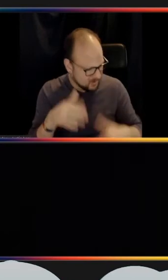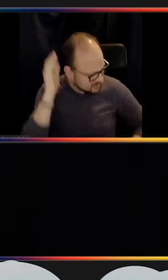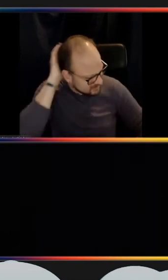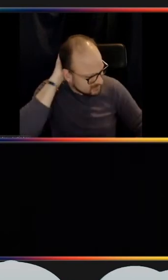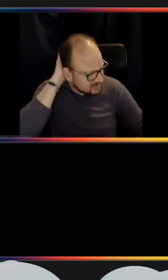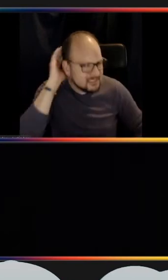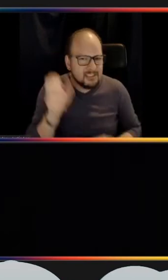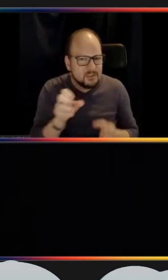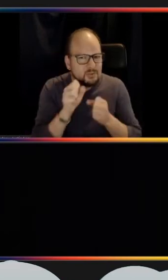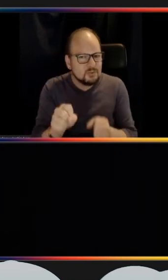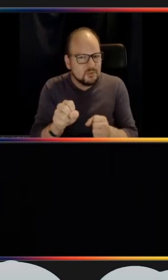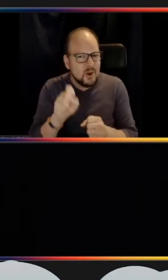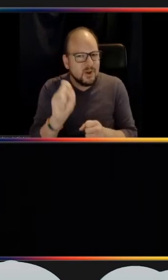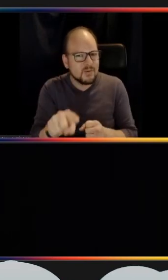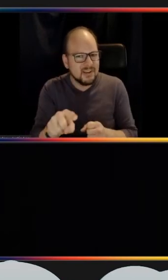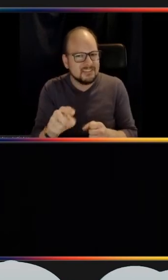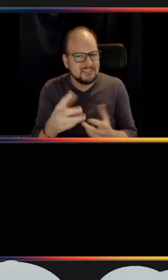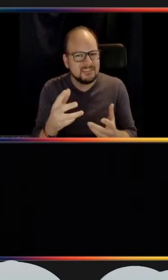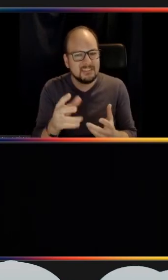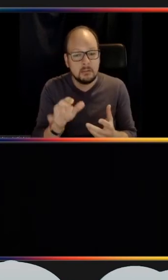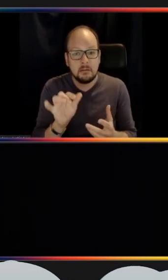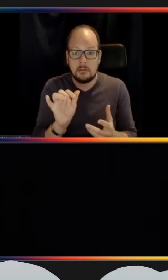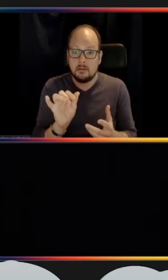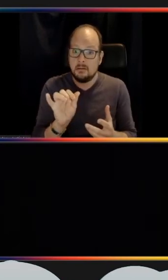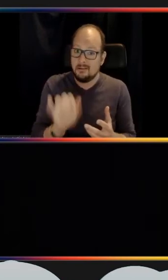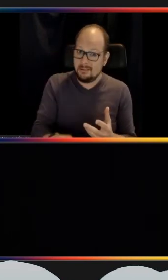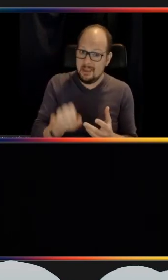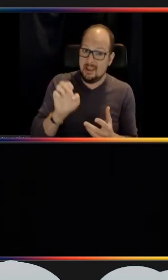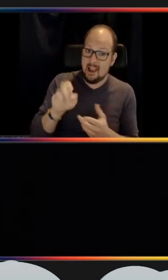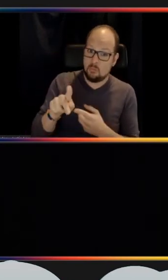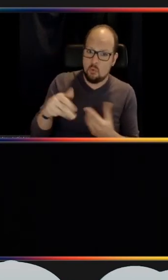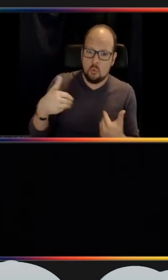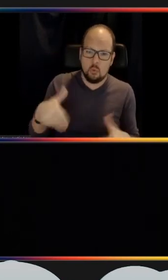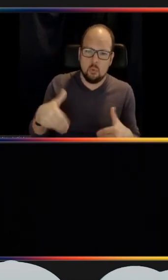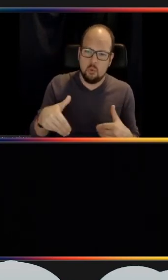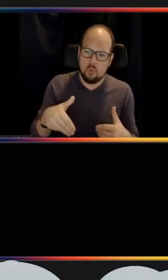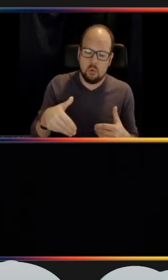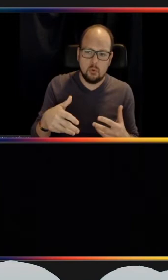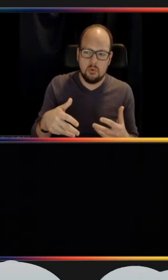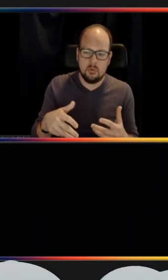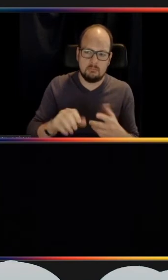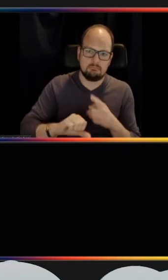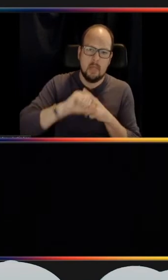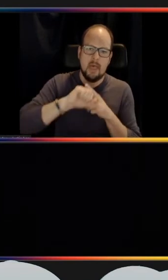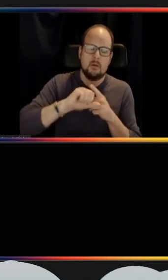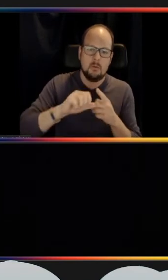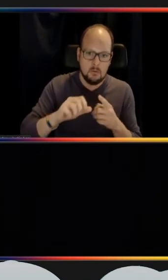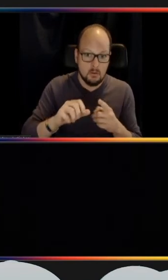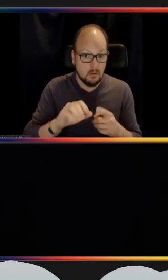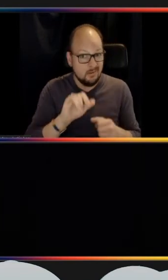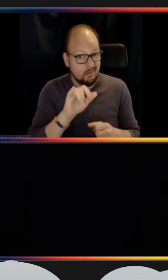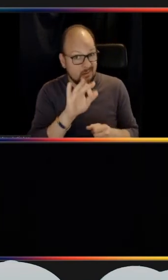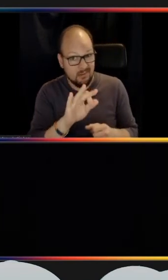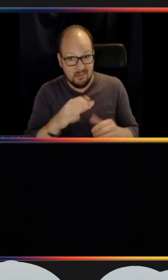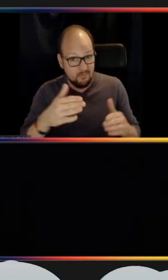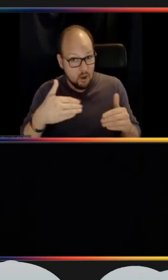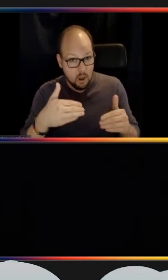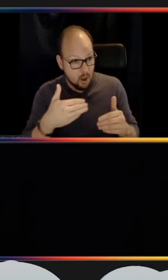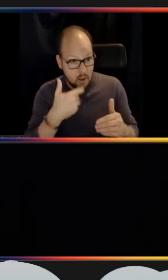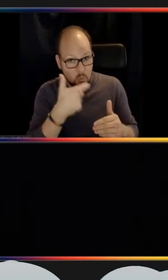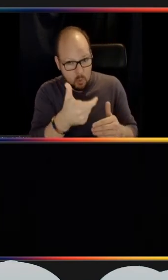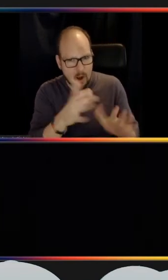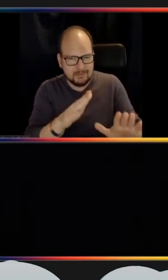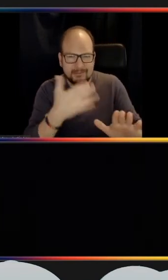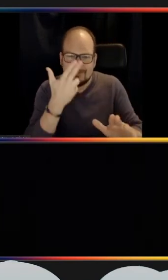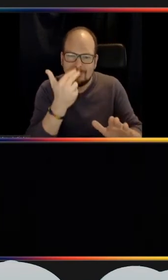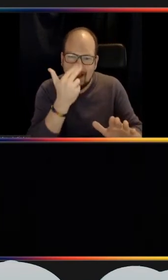Because it's such a heavy episode. It's a really heavy episode. Which, by the way, if you haven't seen it, it's still super funny and you're going to laugh the whole time.